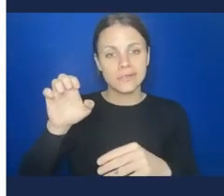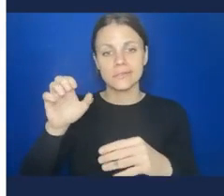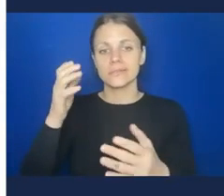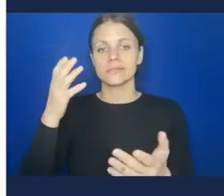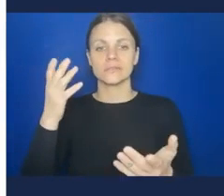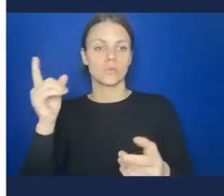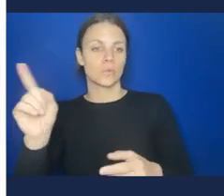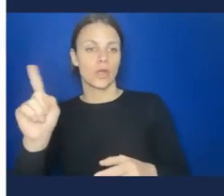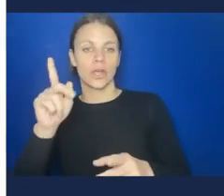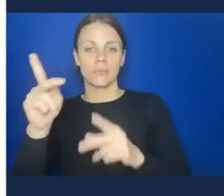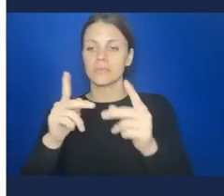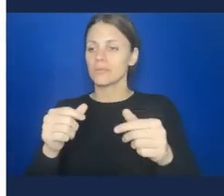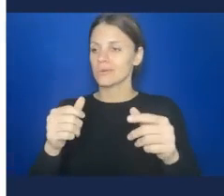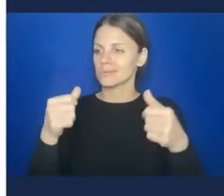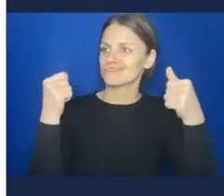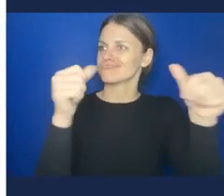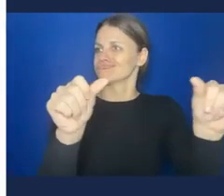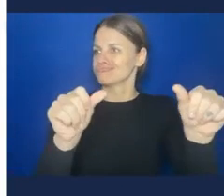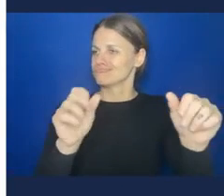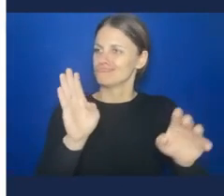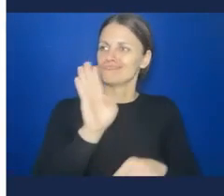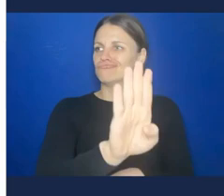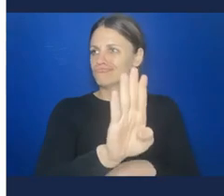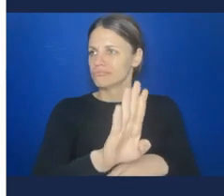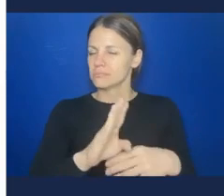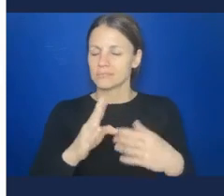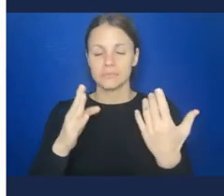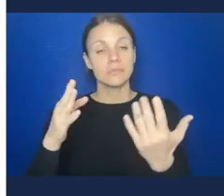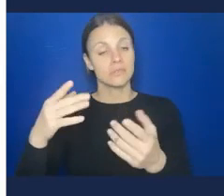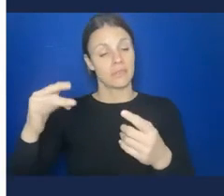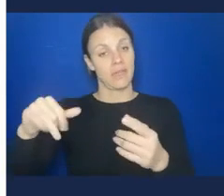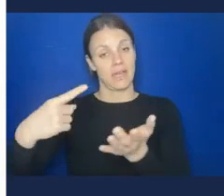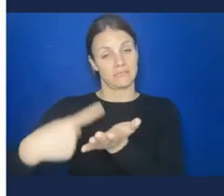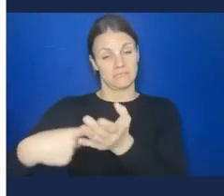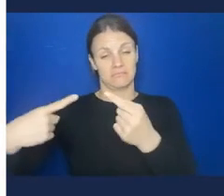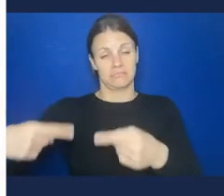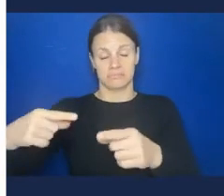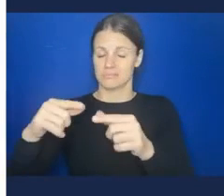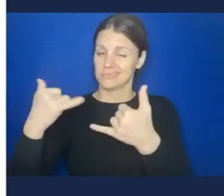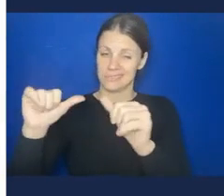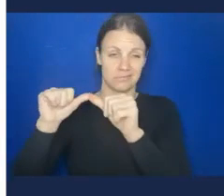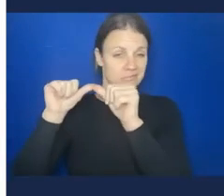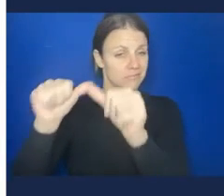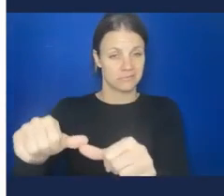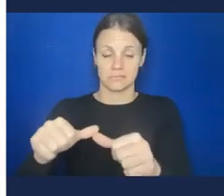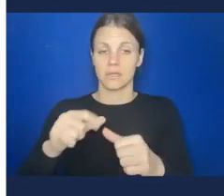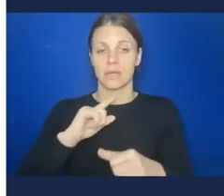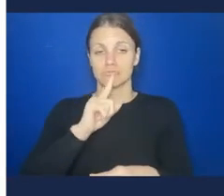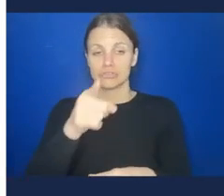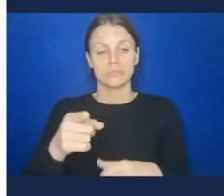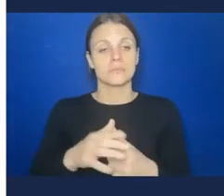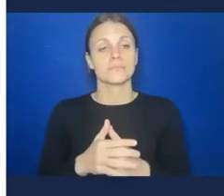where people might post signs. I'm sure those debates and conversations are ongoing. Think about protesters and